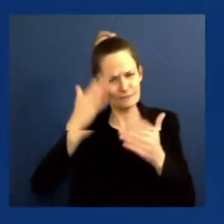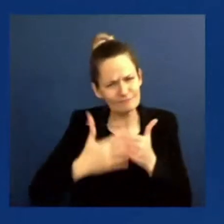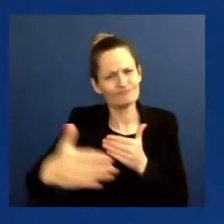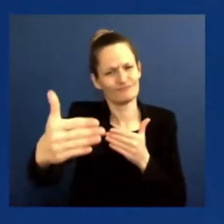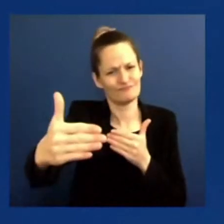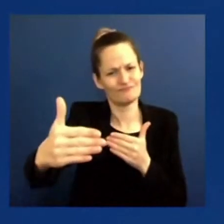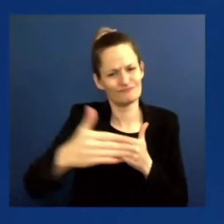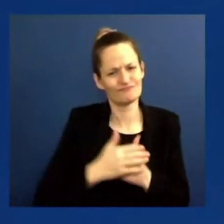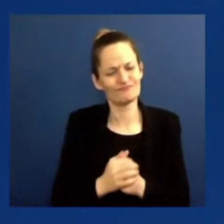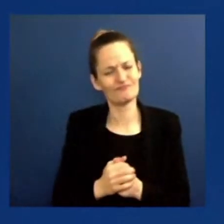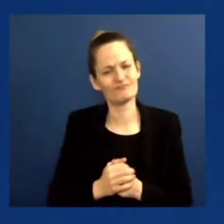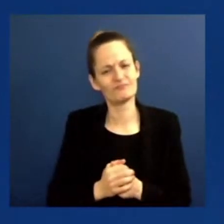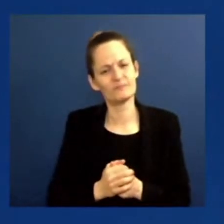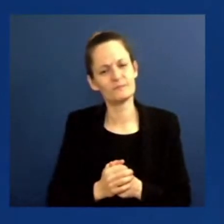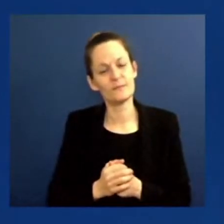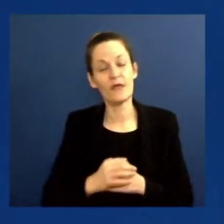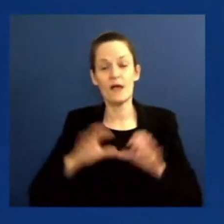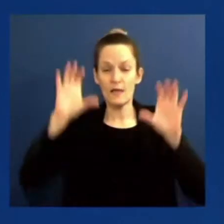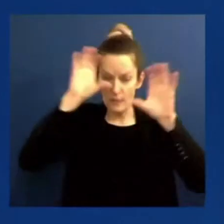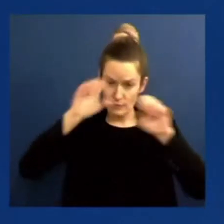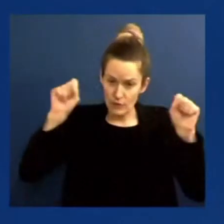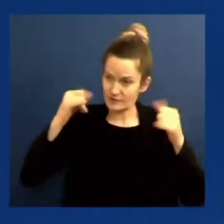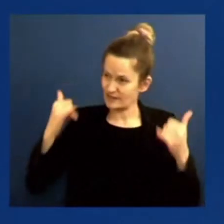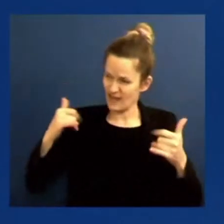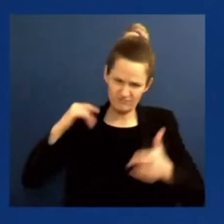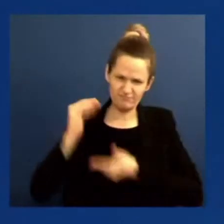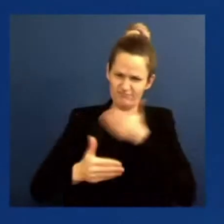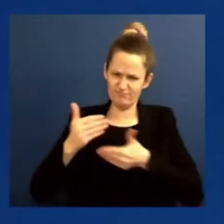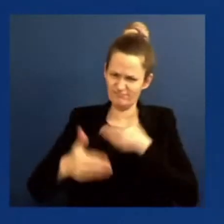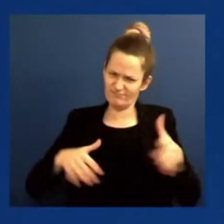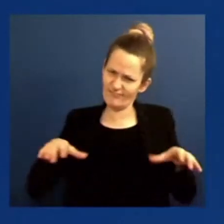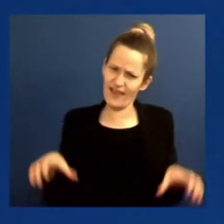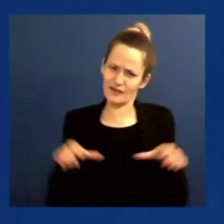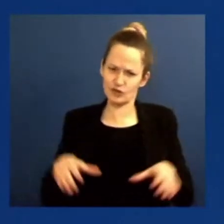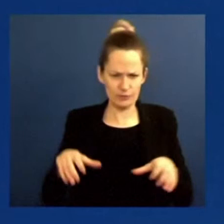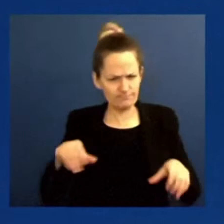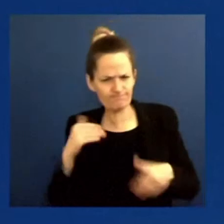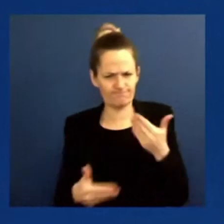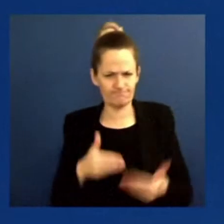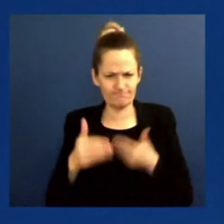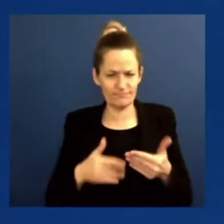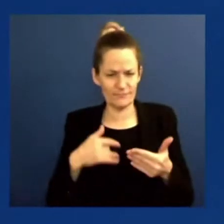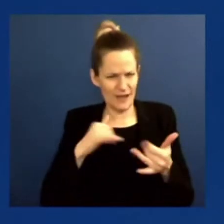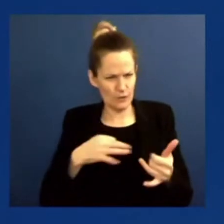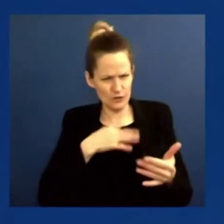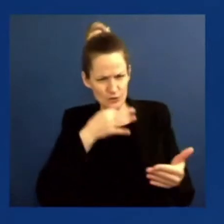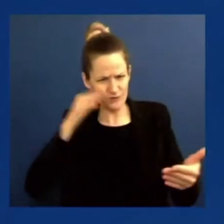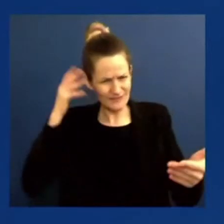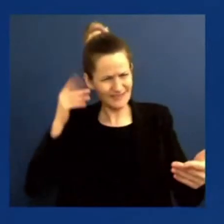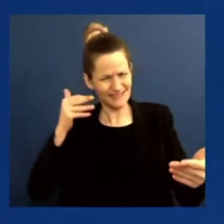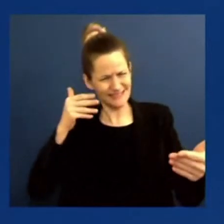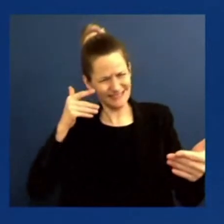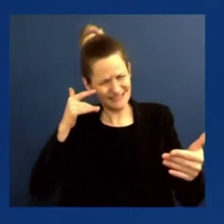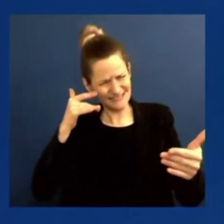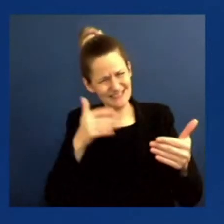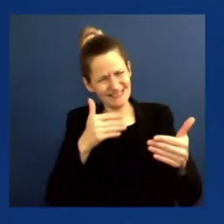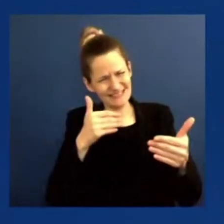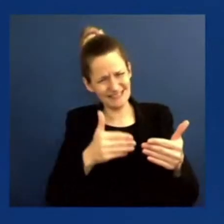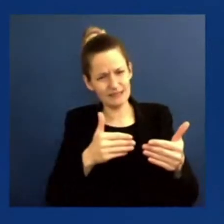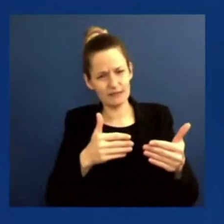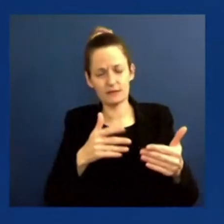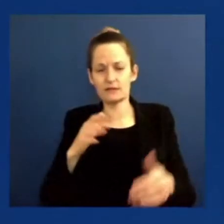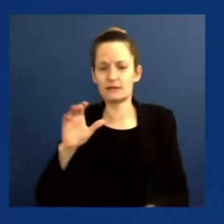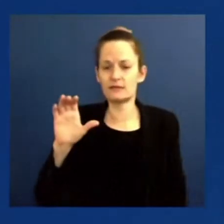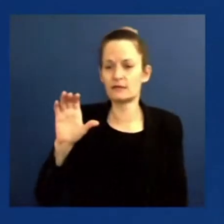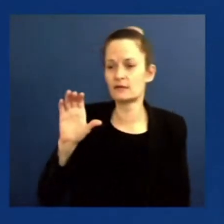actions, we're moving toward a time when COVID won't disrupt our daily lives, where COVID won't be a constant crisis,